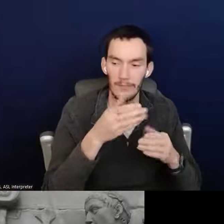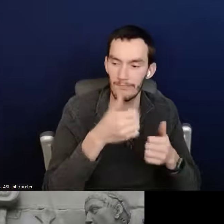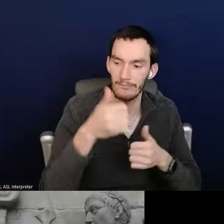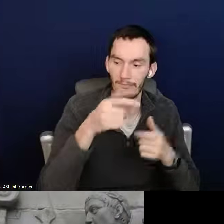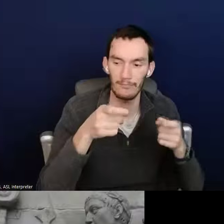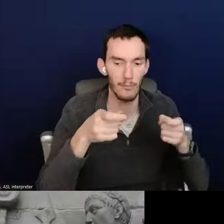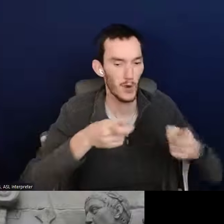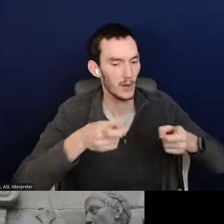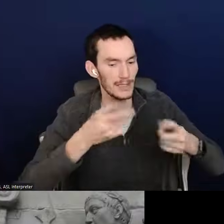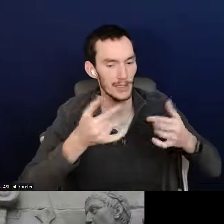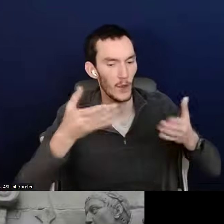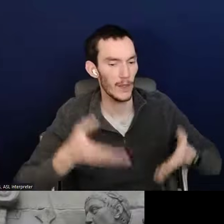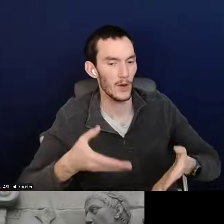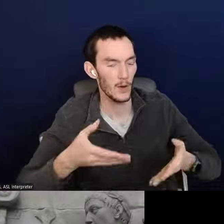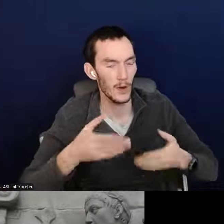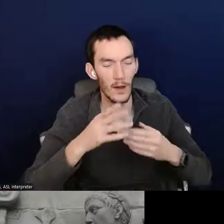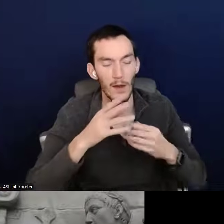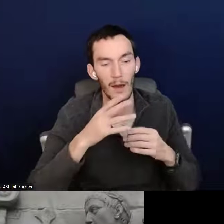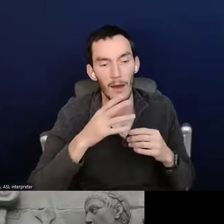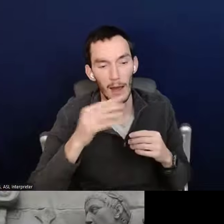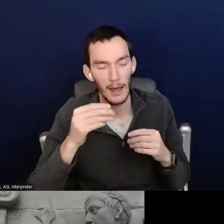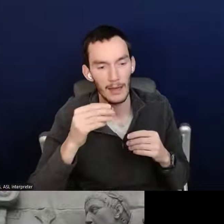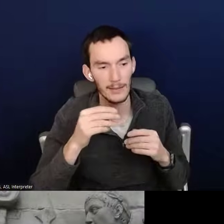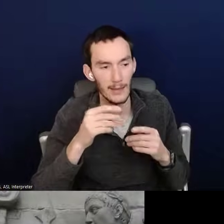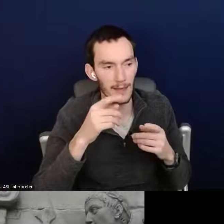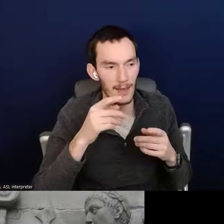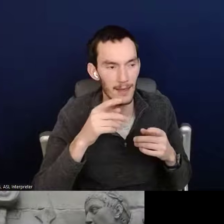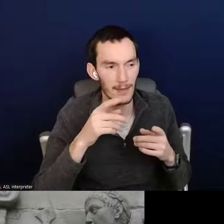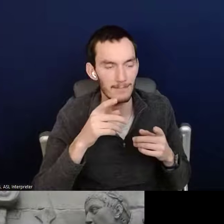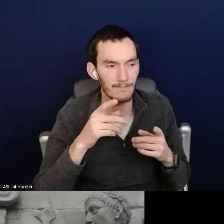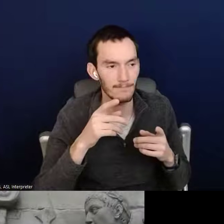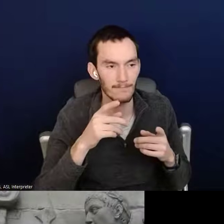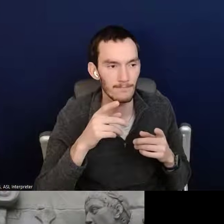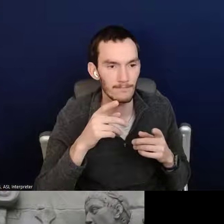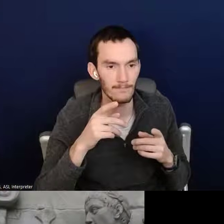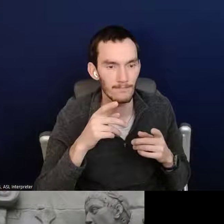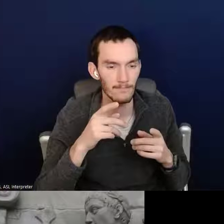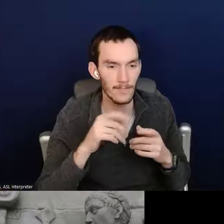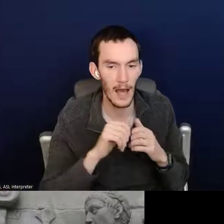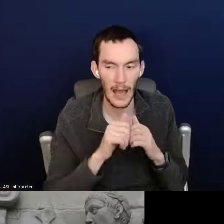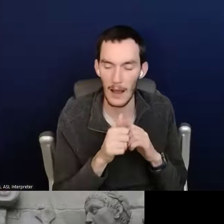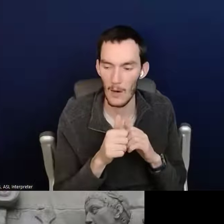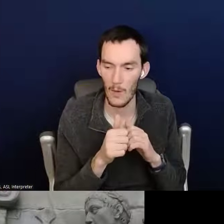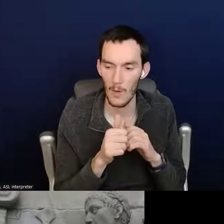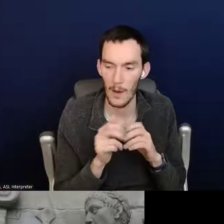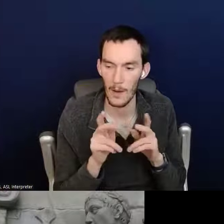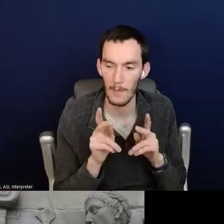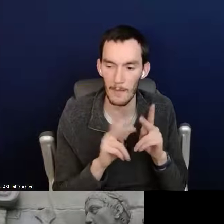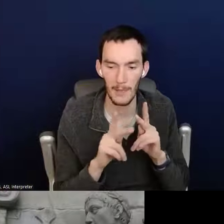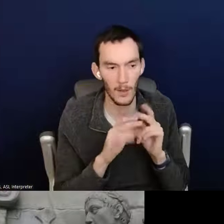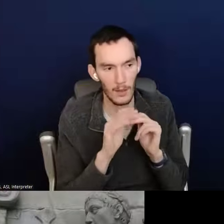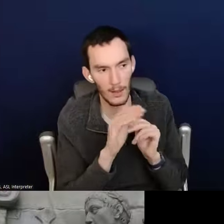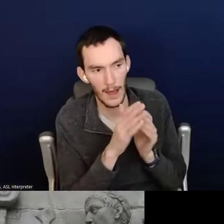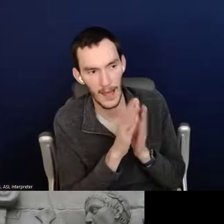is still there, and the ways in which there are the arrangement of how people ask